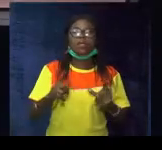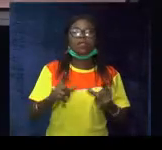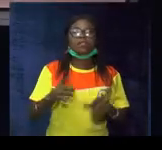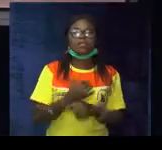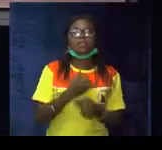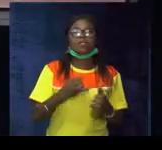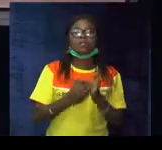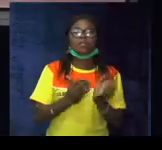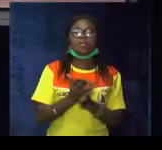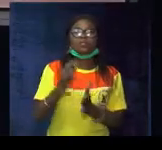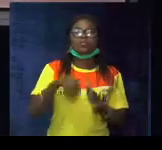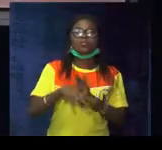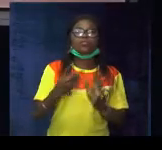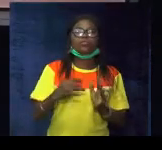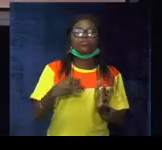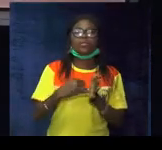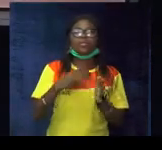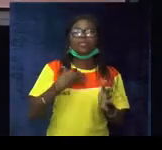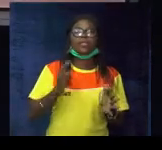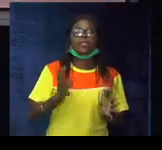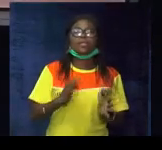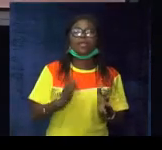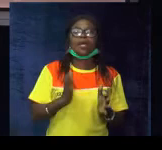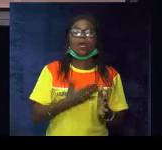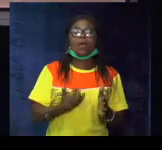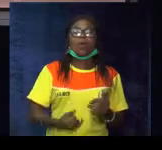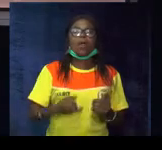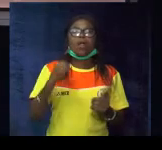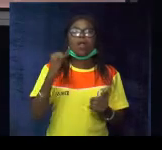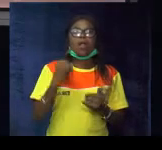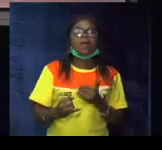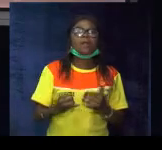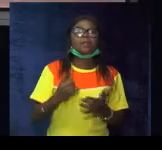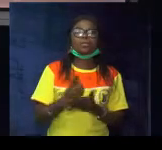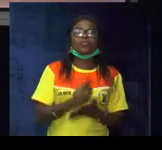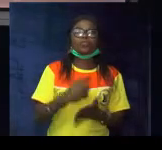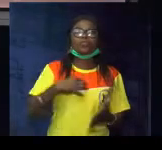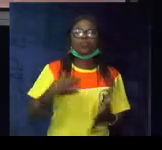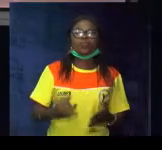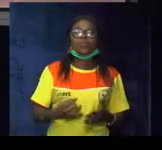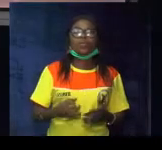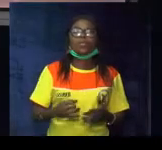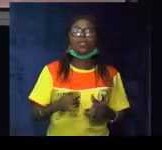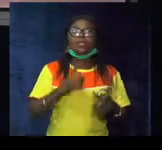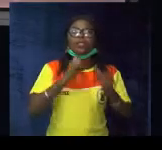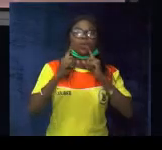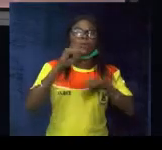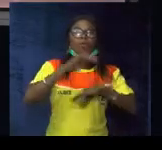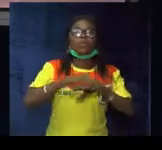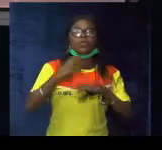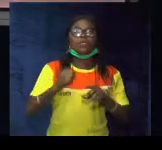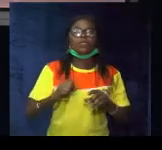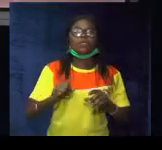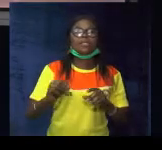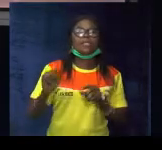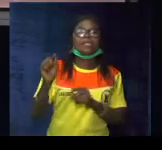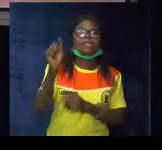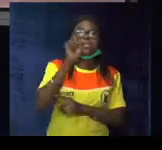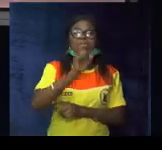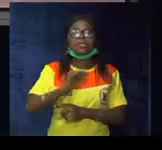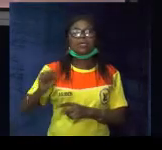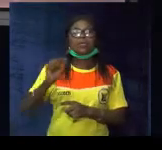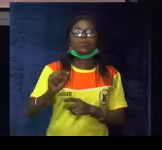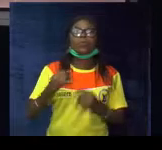it. In our last lesson, we discussed circle lines. Circle lines usually divide circle into